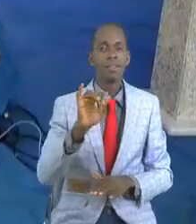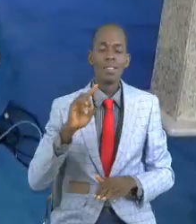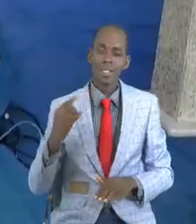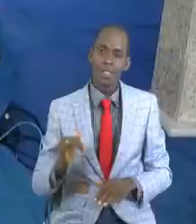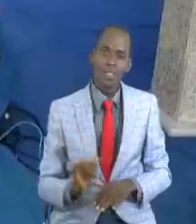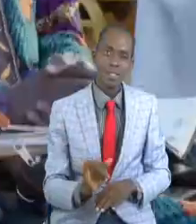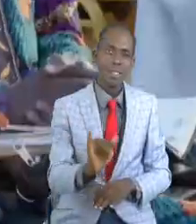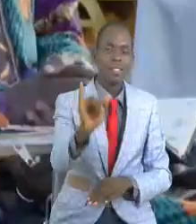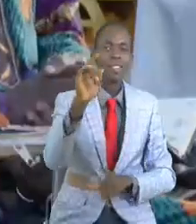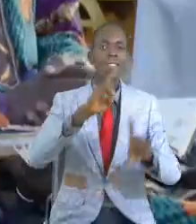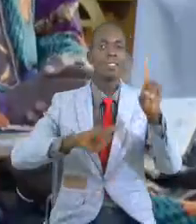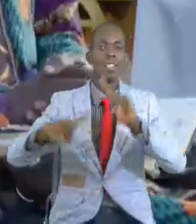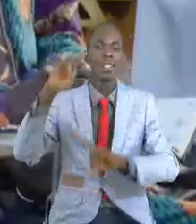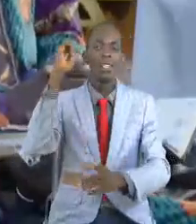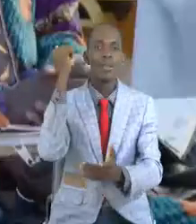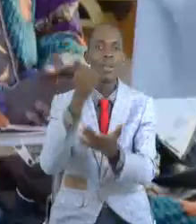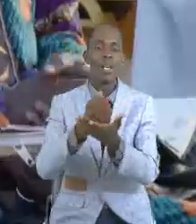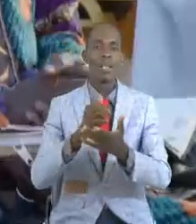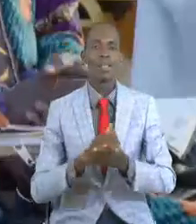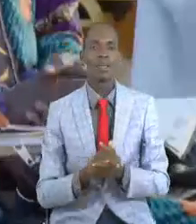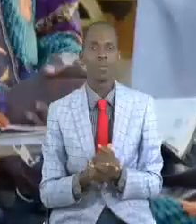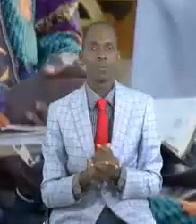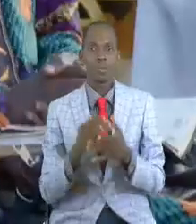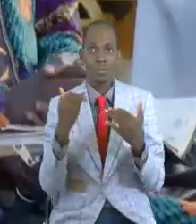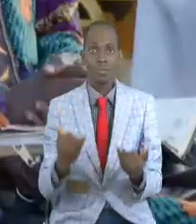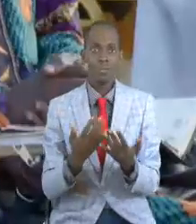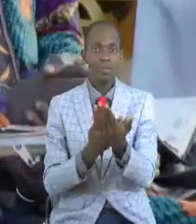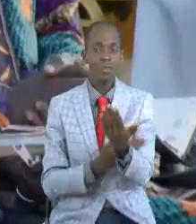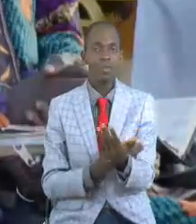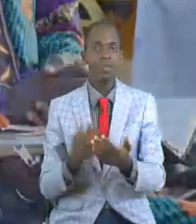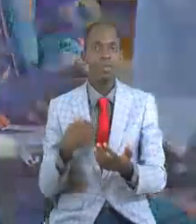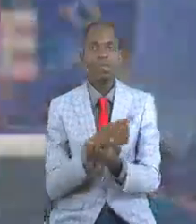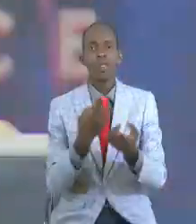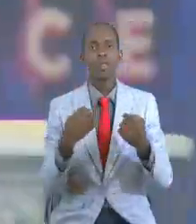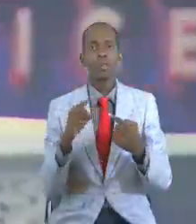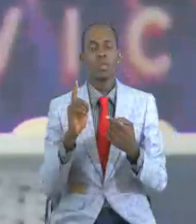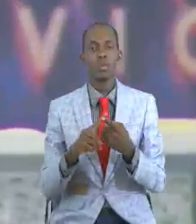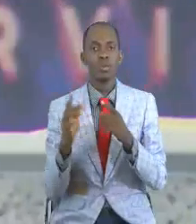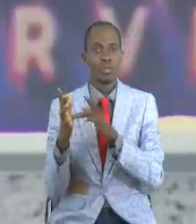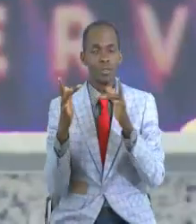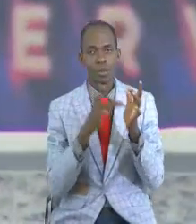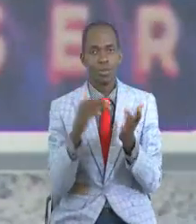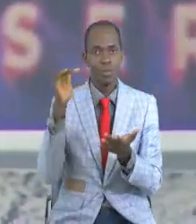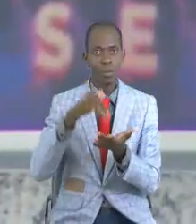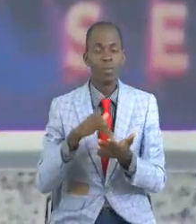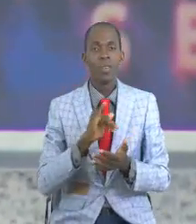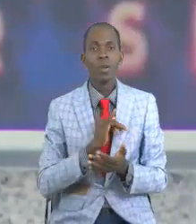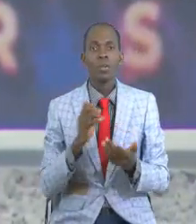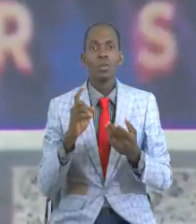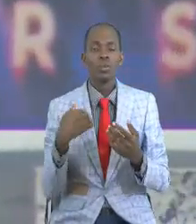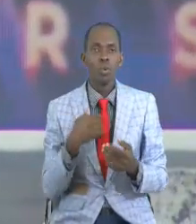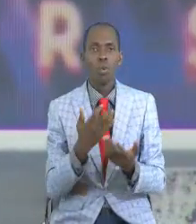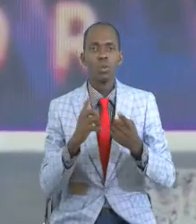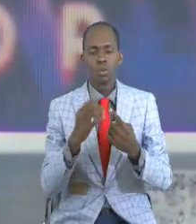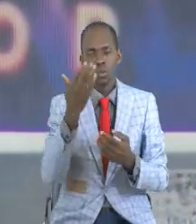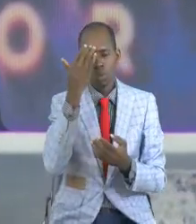says amen. Today we're coming to Jesus again. I want to know more about him,